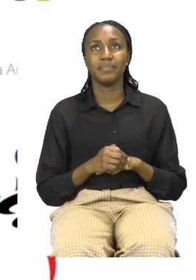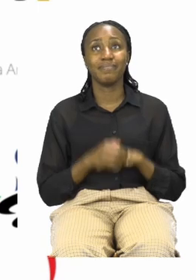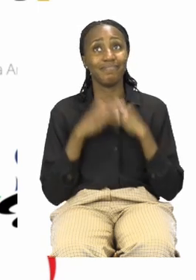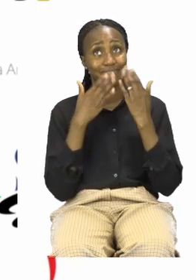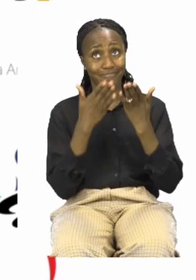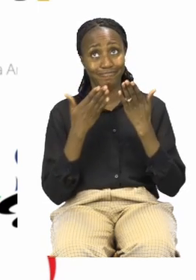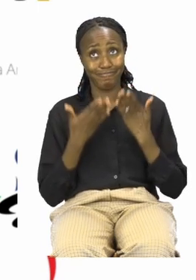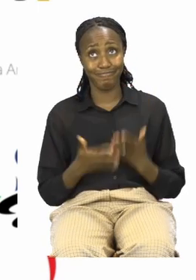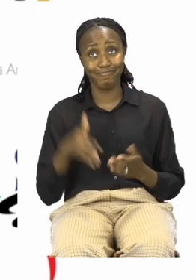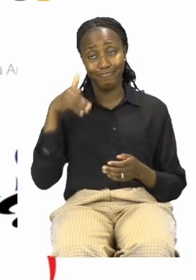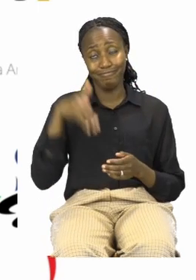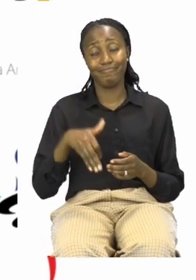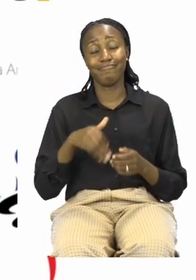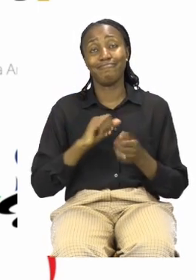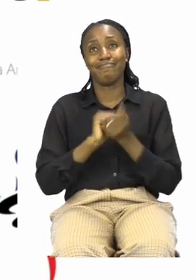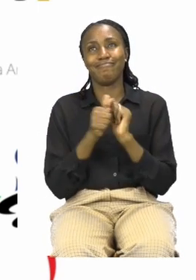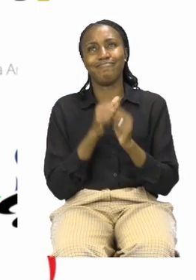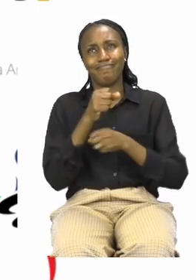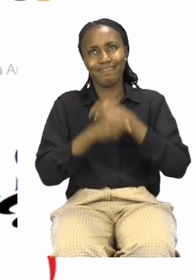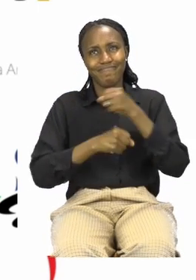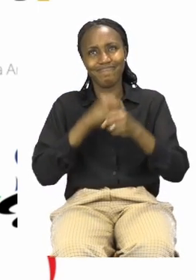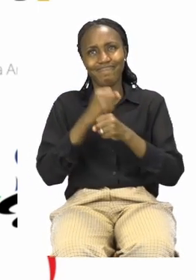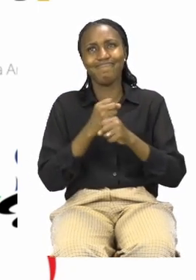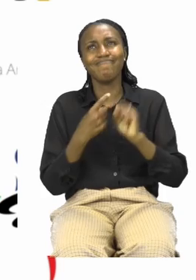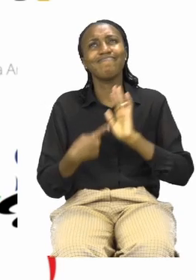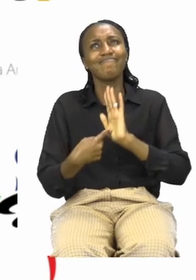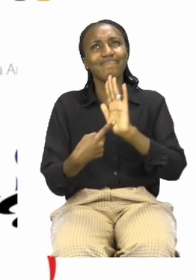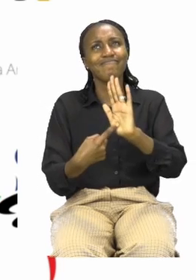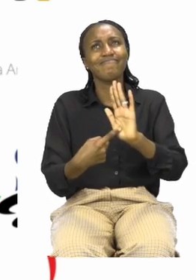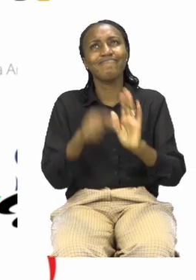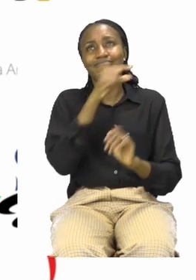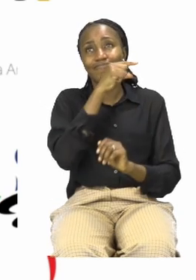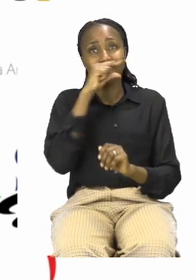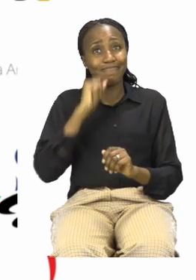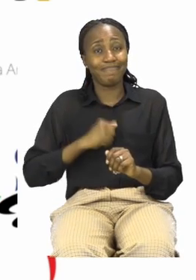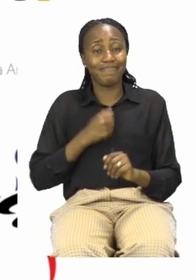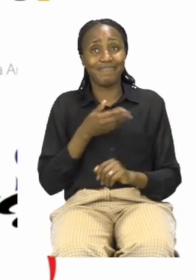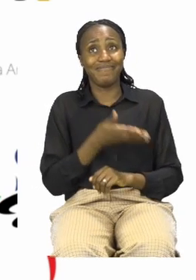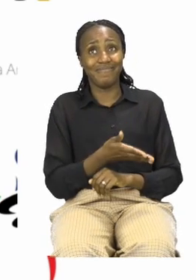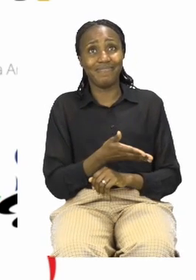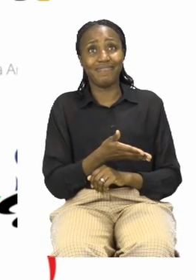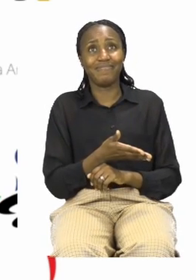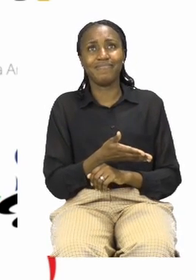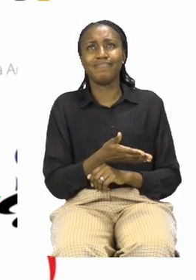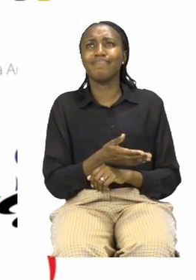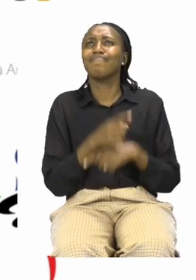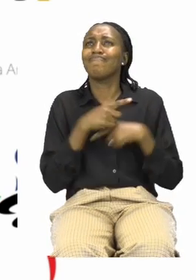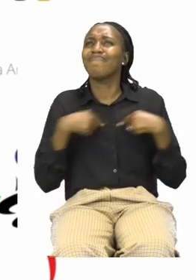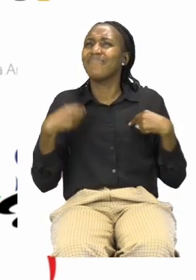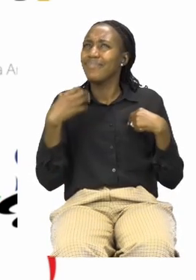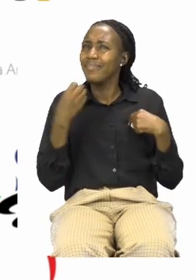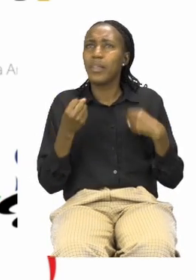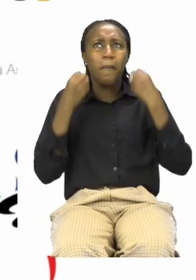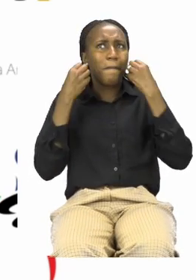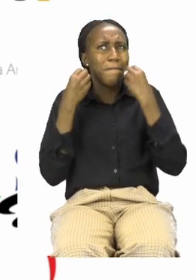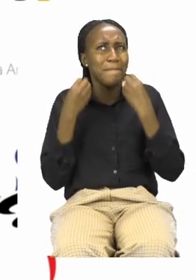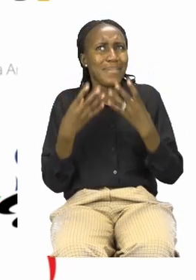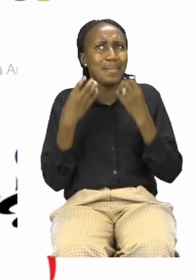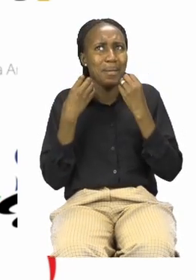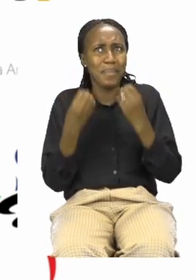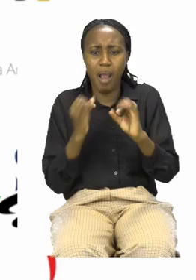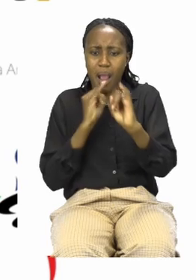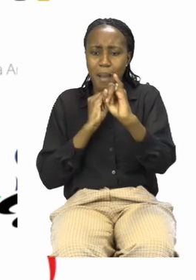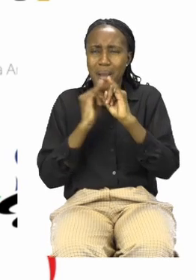Welcome to the Namibia Annual Sports Expo. My name is Limba Mupetami. We have a host of interviews lined up for